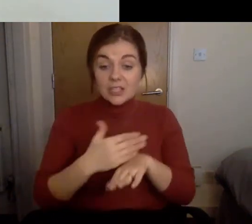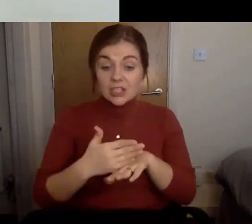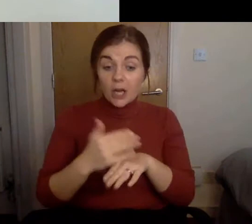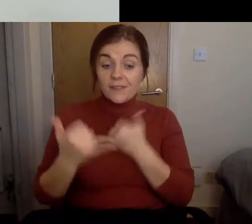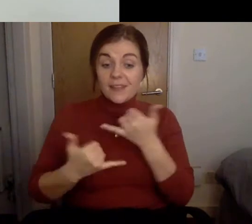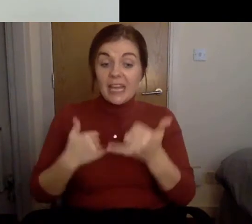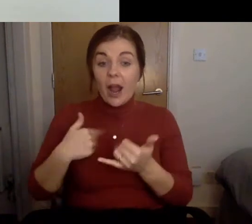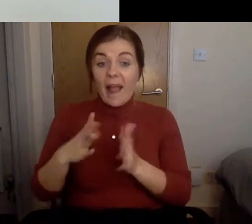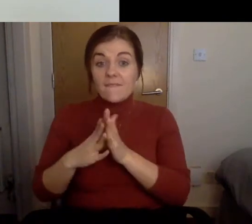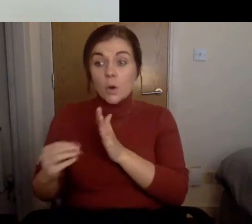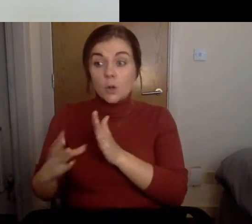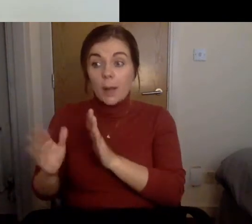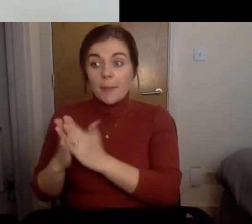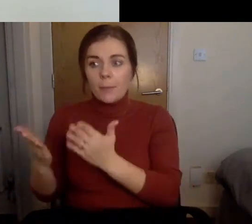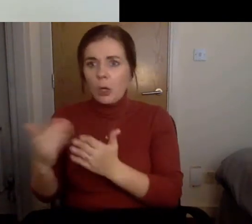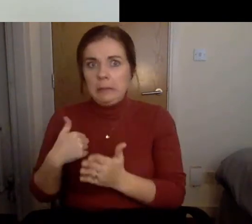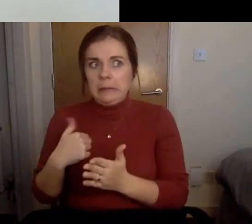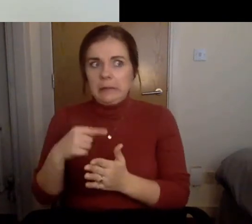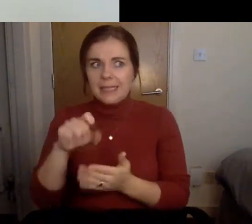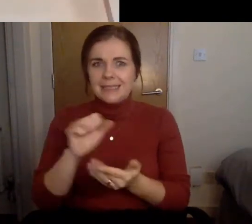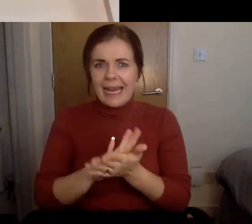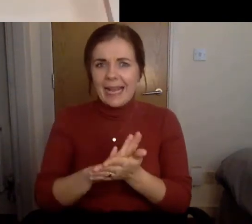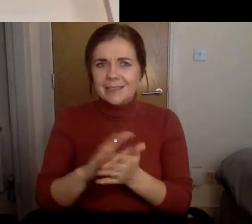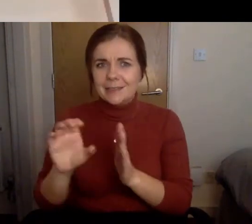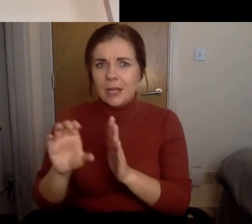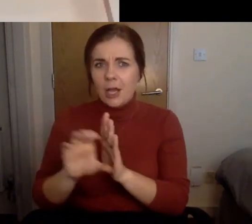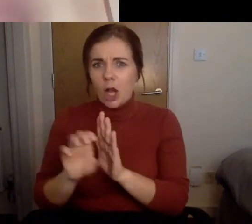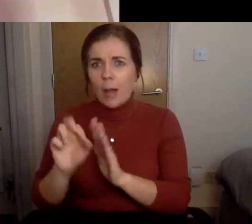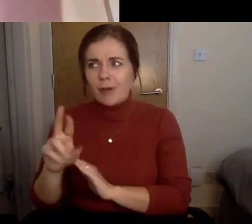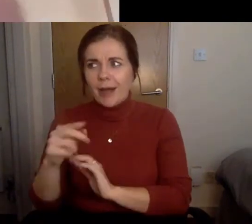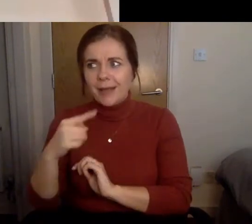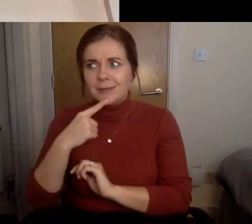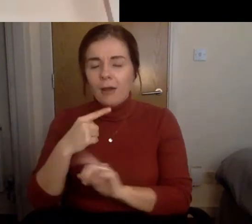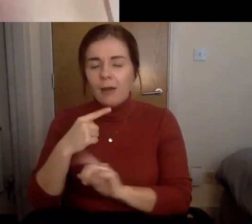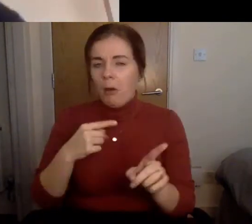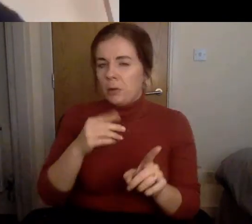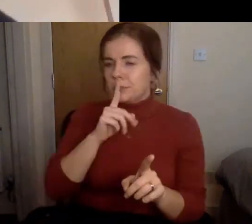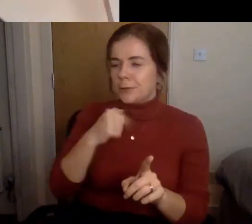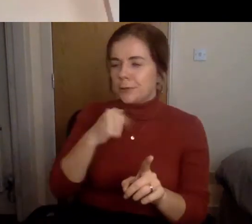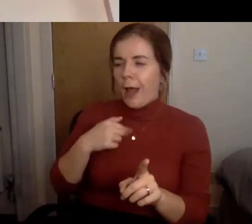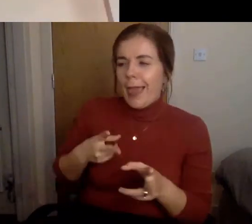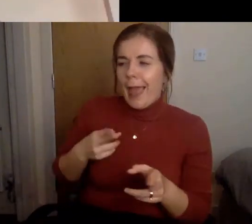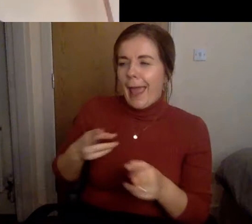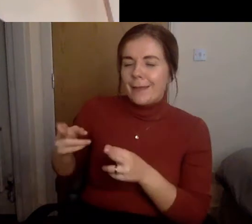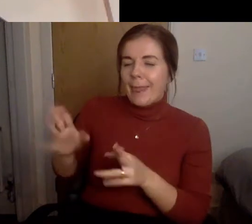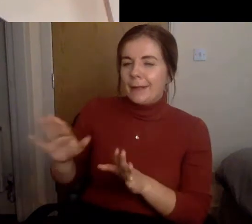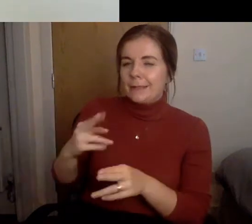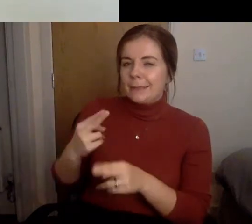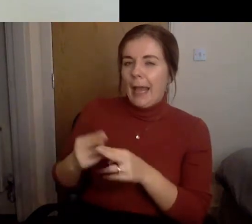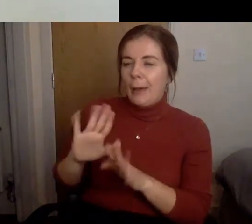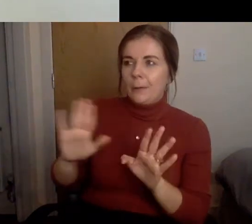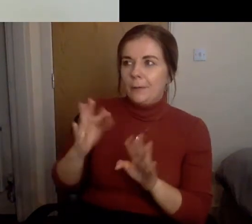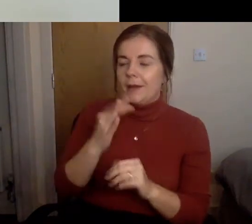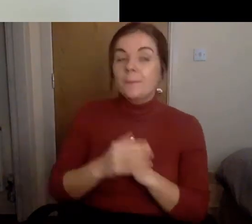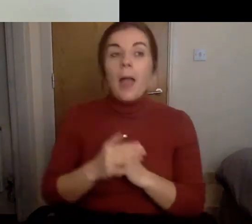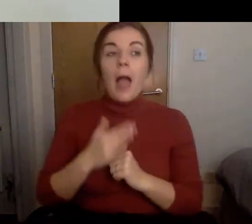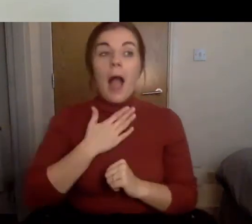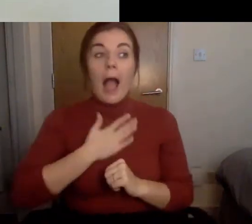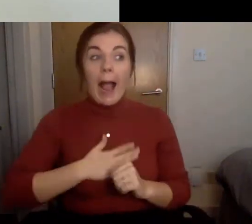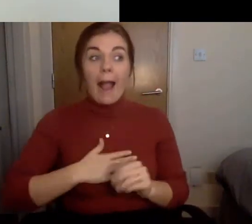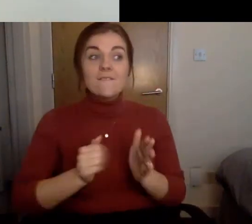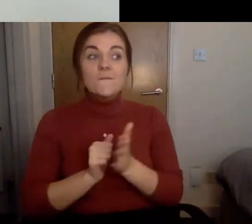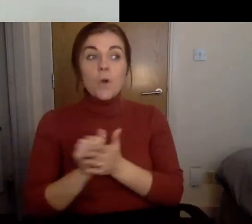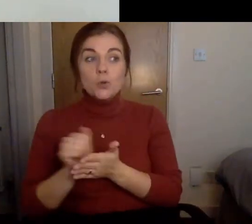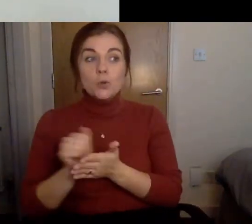probably against copyright, so I'm not promoting that. But anyway, that's all right. I can edit that out. I photocopy